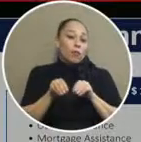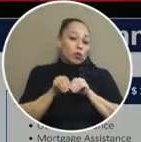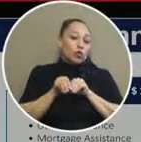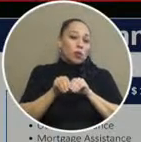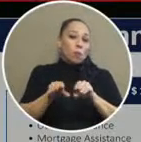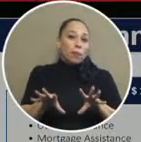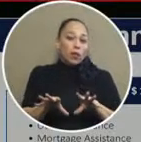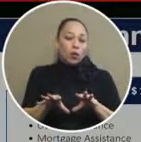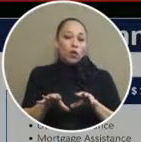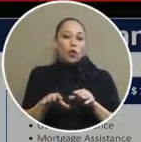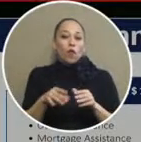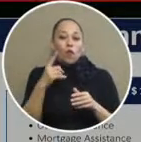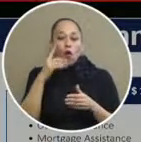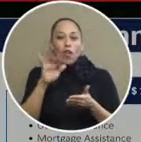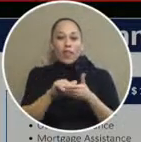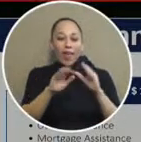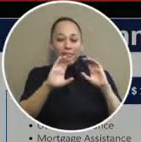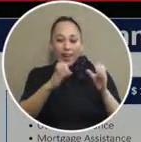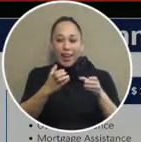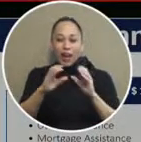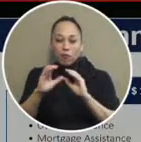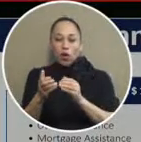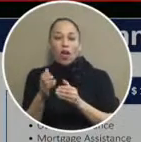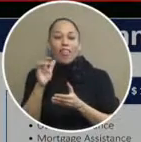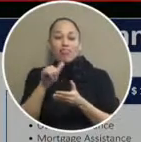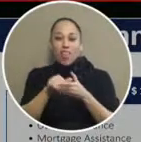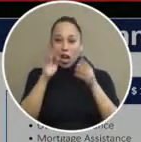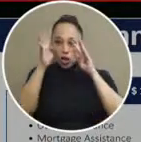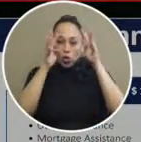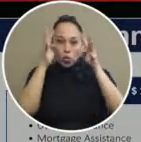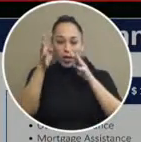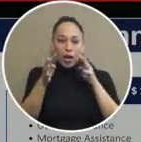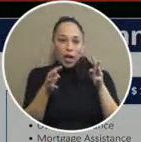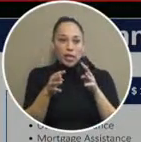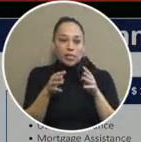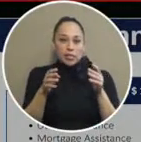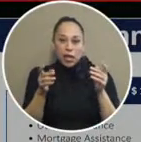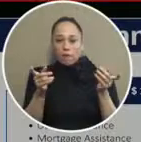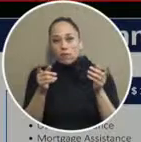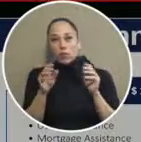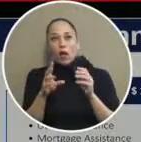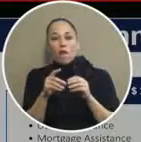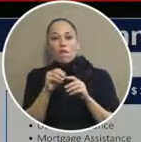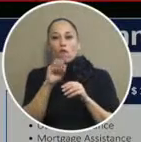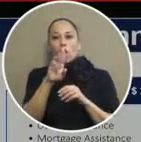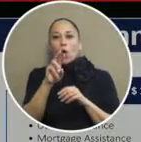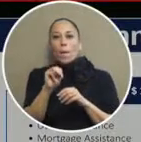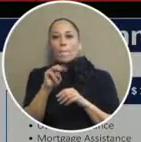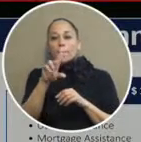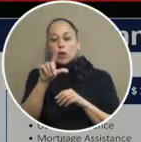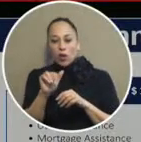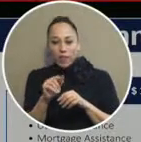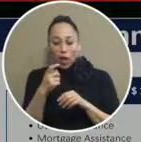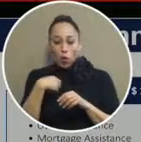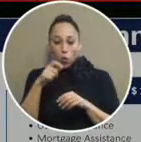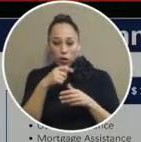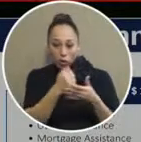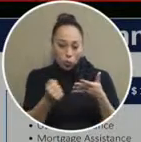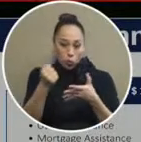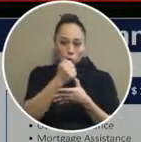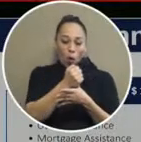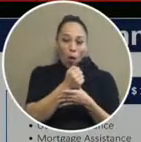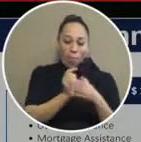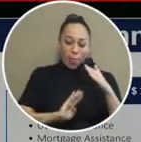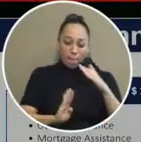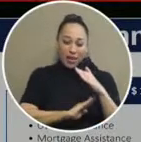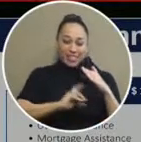deployed to these categories. And so that creates a formula for urgency that says we need to prioritize the